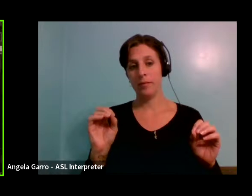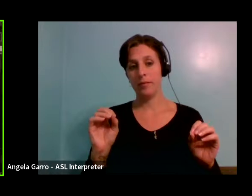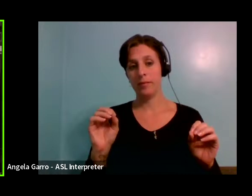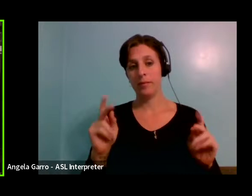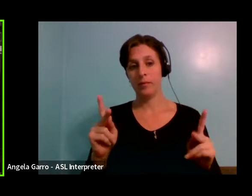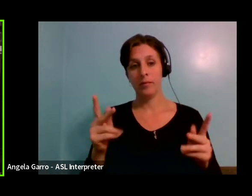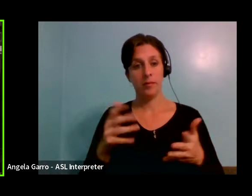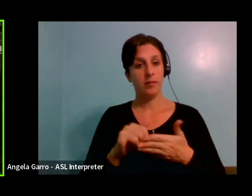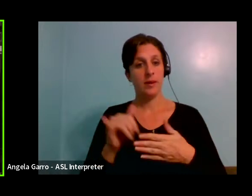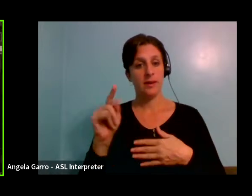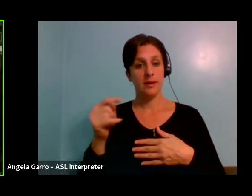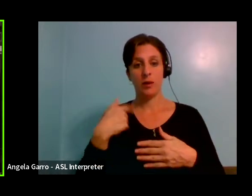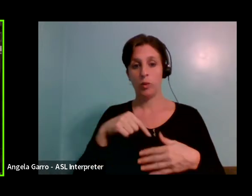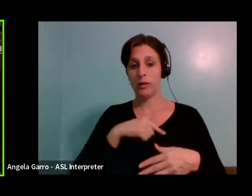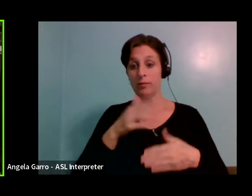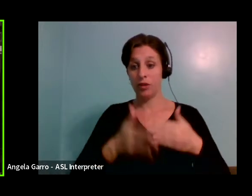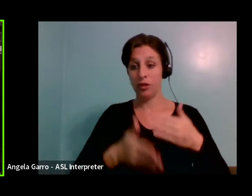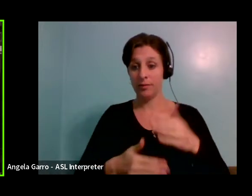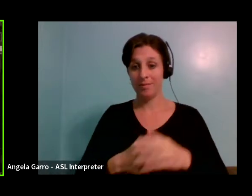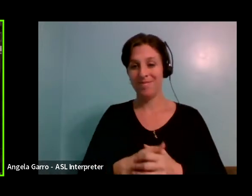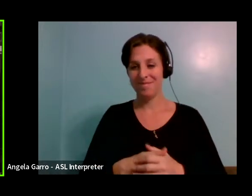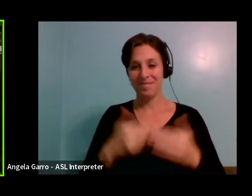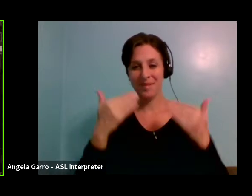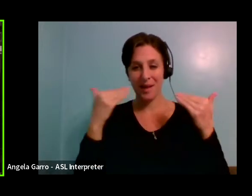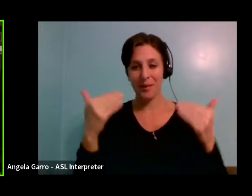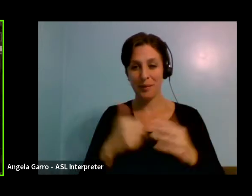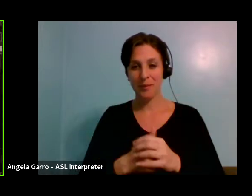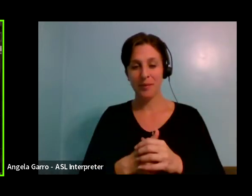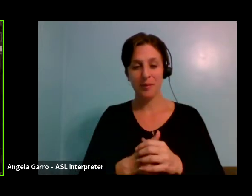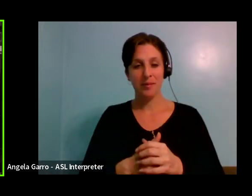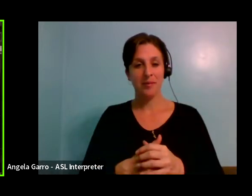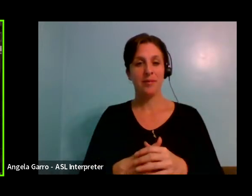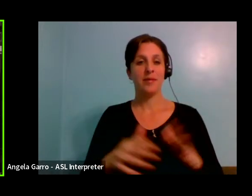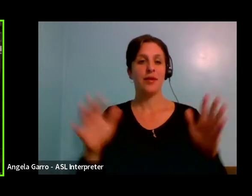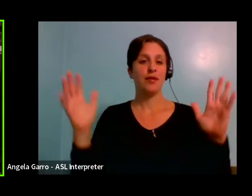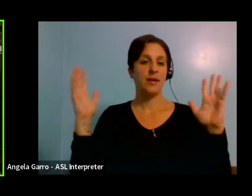That's it. We are adjourned. Thank you. All right. Night. Good meeting.